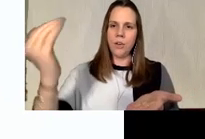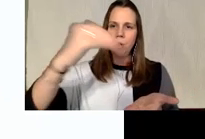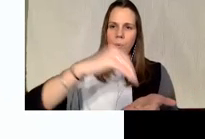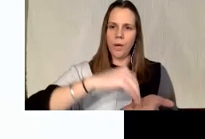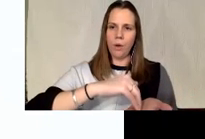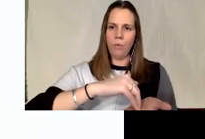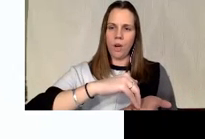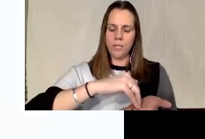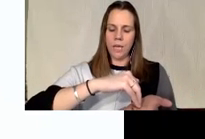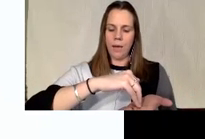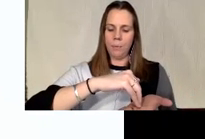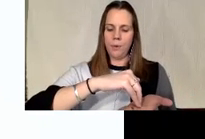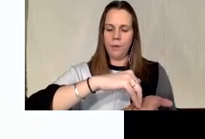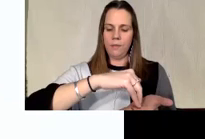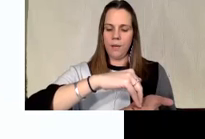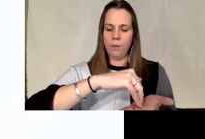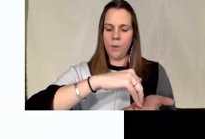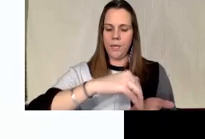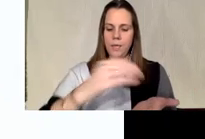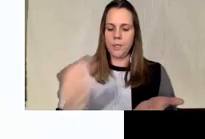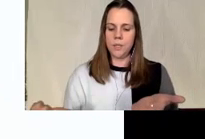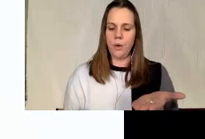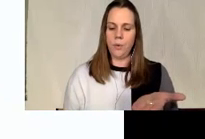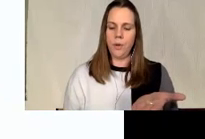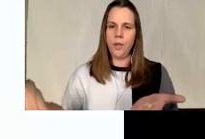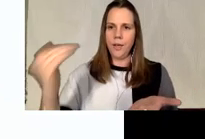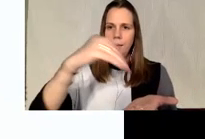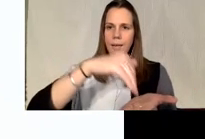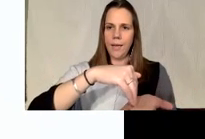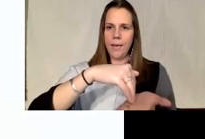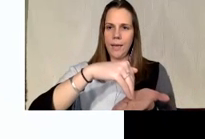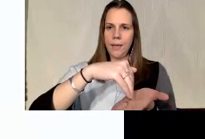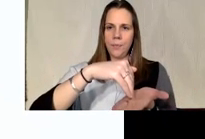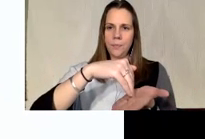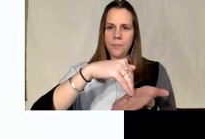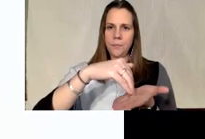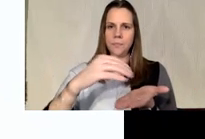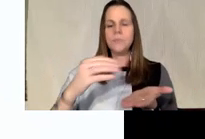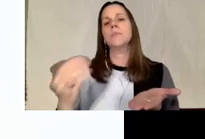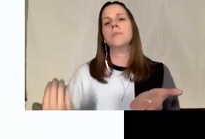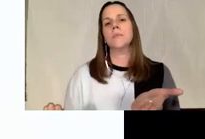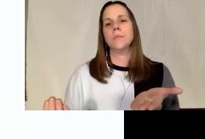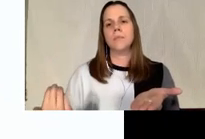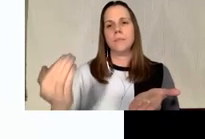bent, and you're going to bring it over on top of the other one. So again,